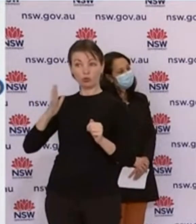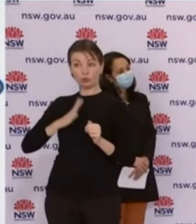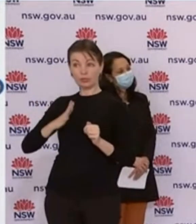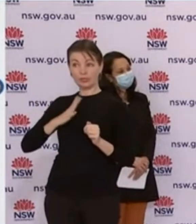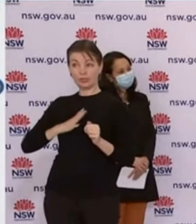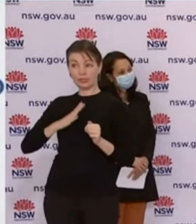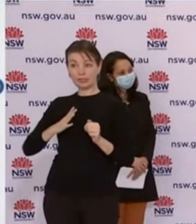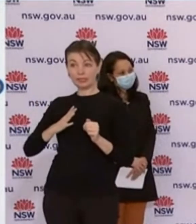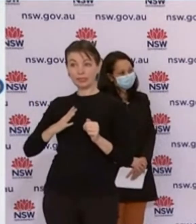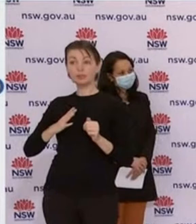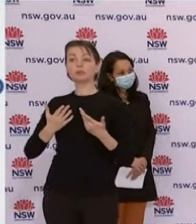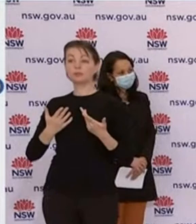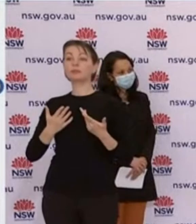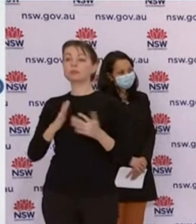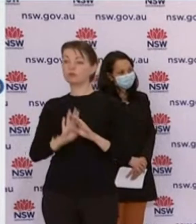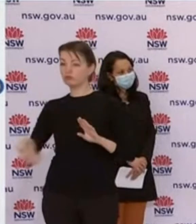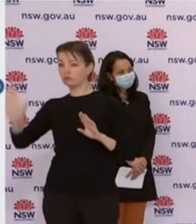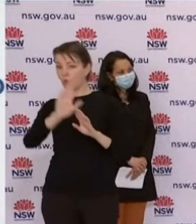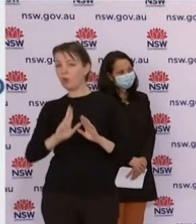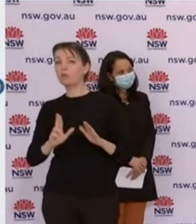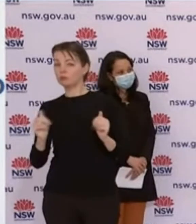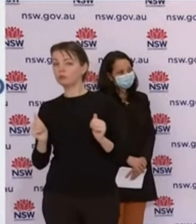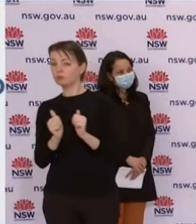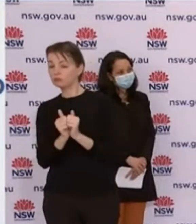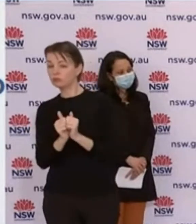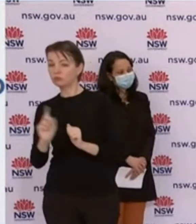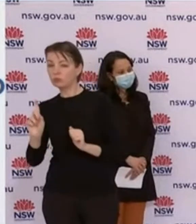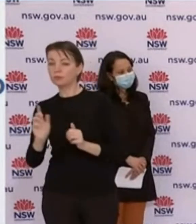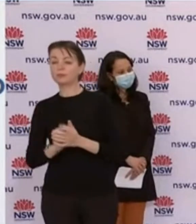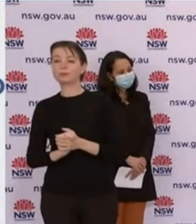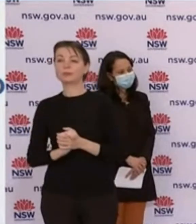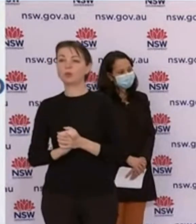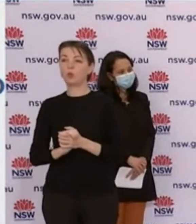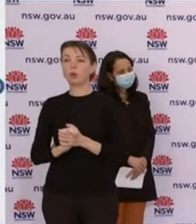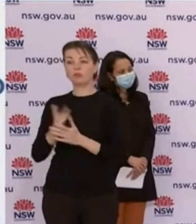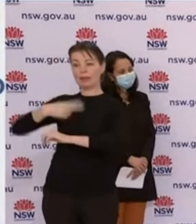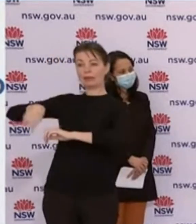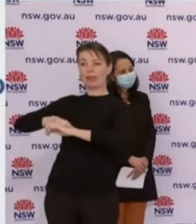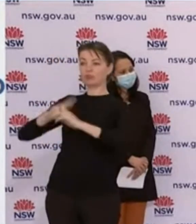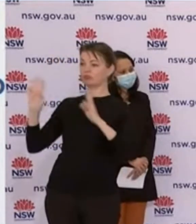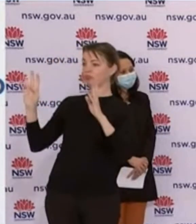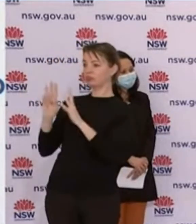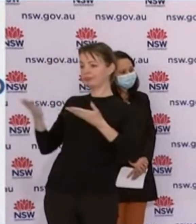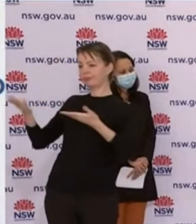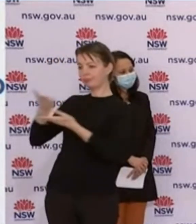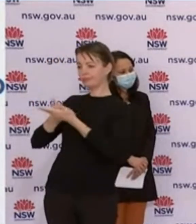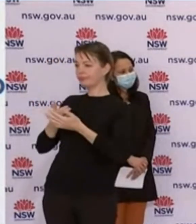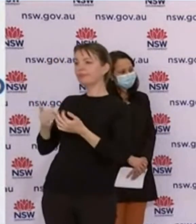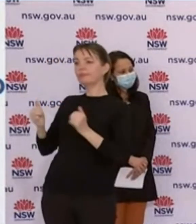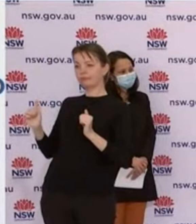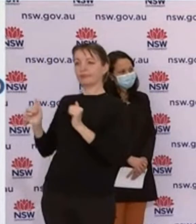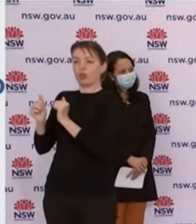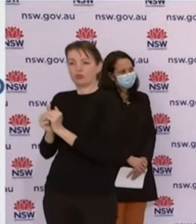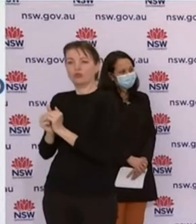united on backing the Doherty plan. We all signed up for it. We all said we support it. And obviously every single state is at a